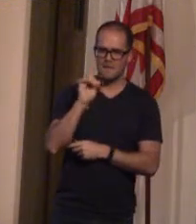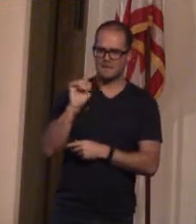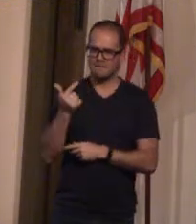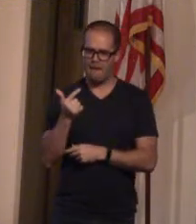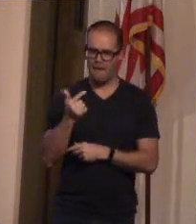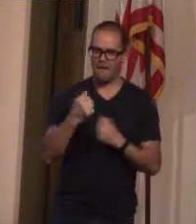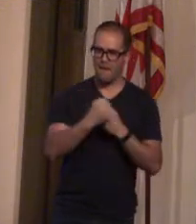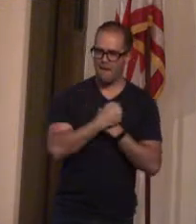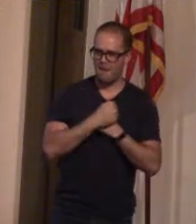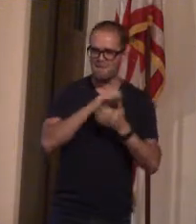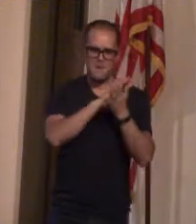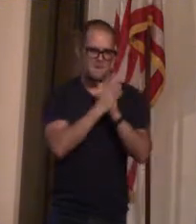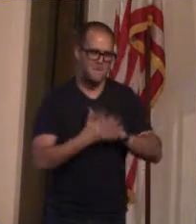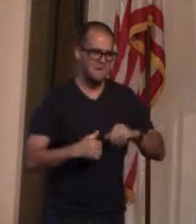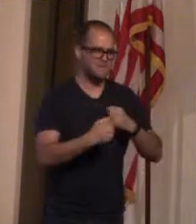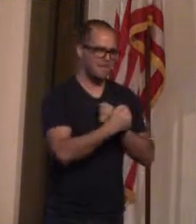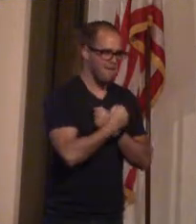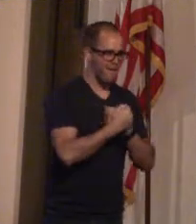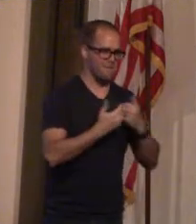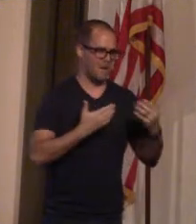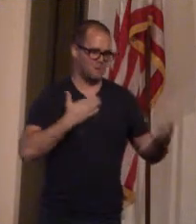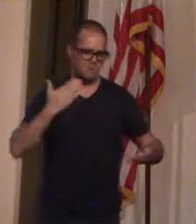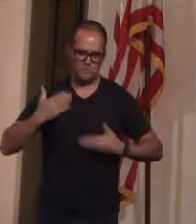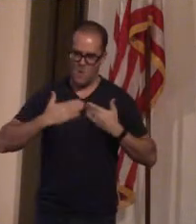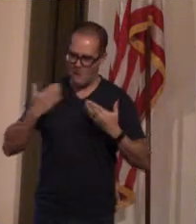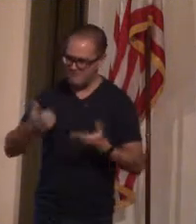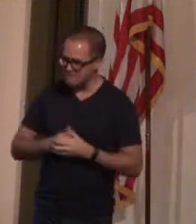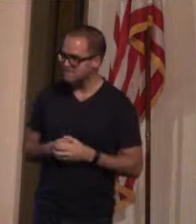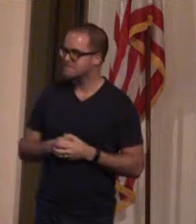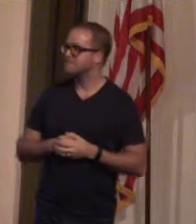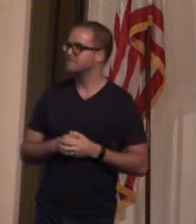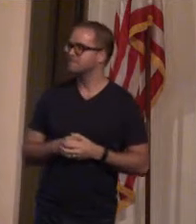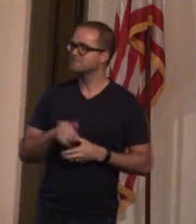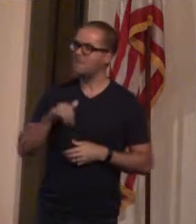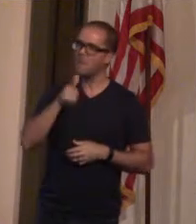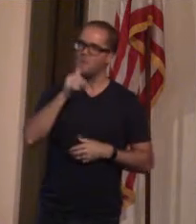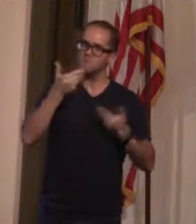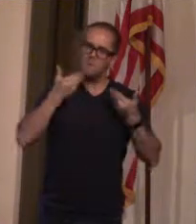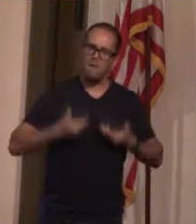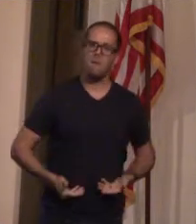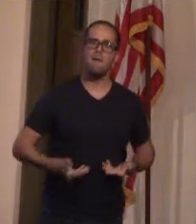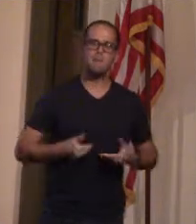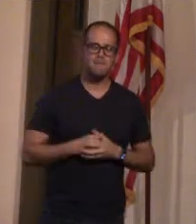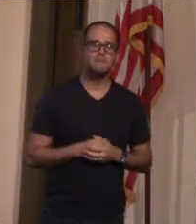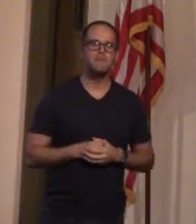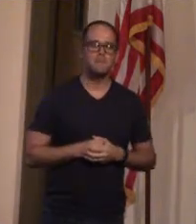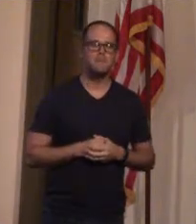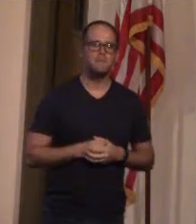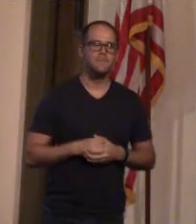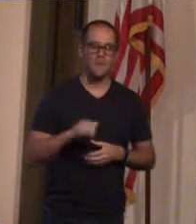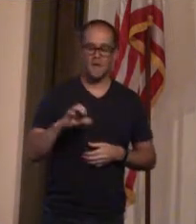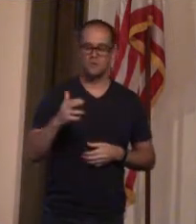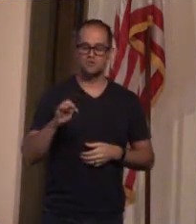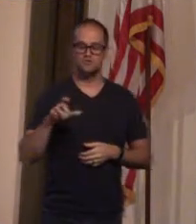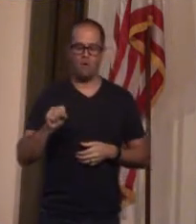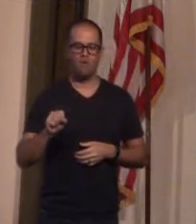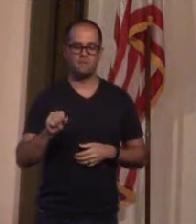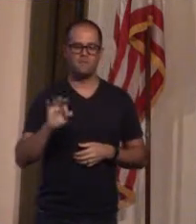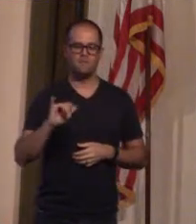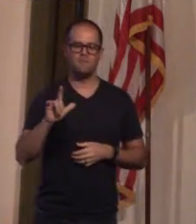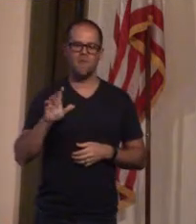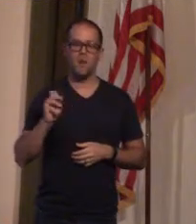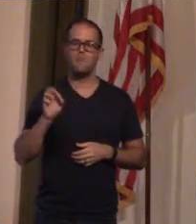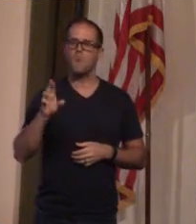controlling, and insecure bundle of canine loving peace, love,